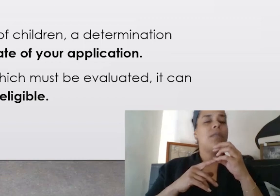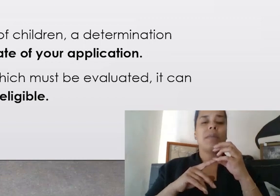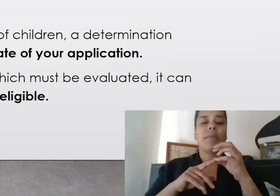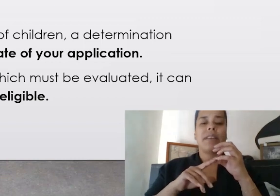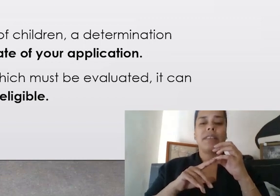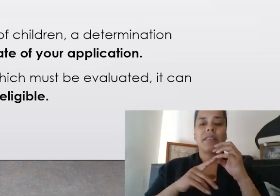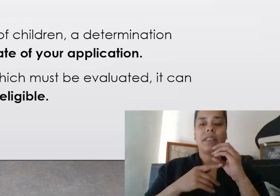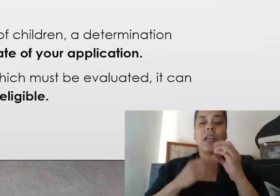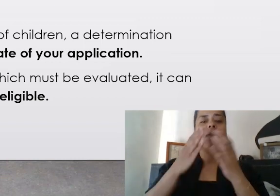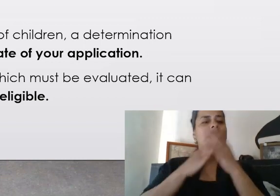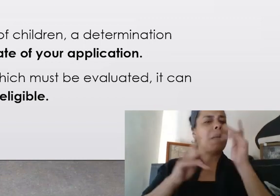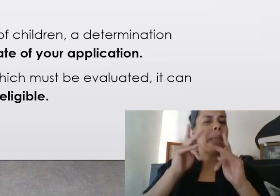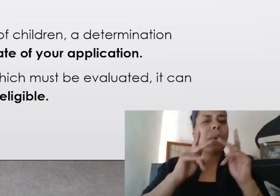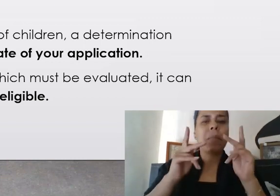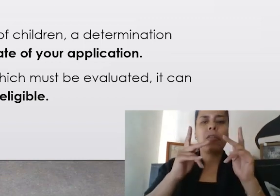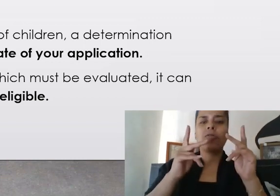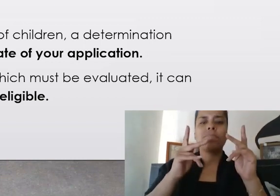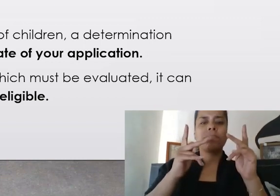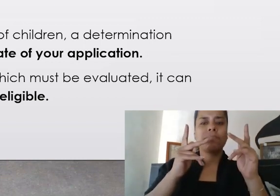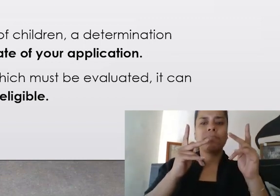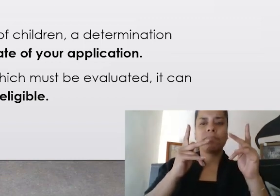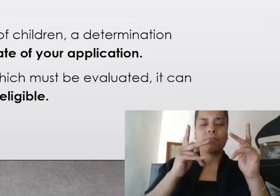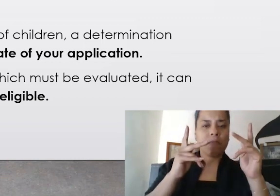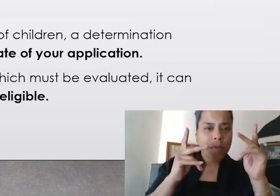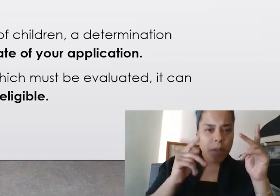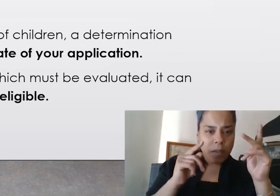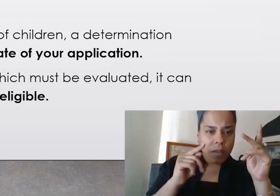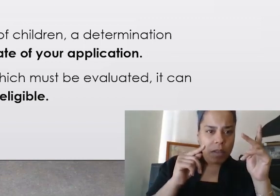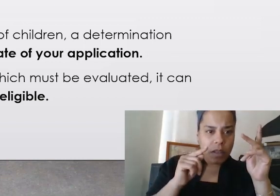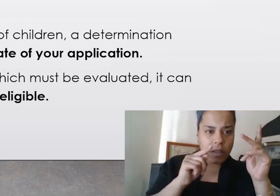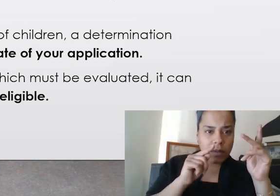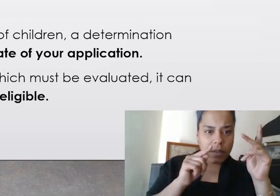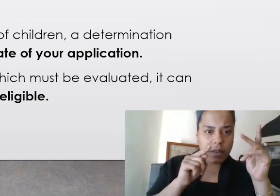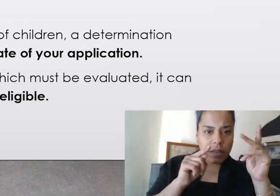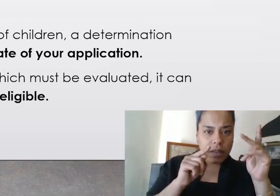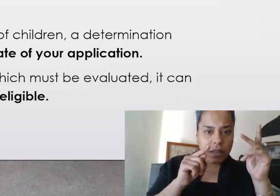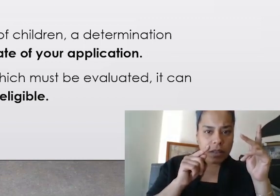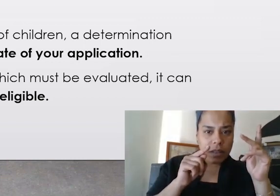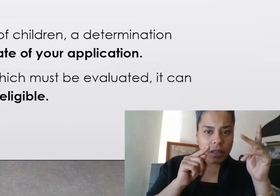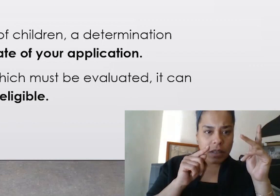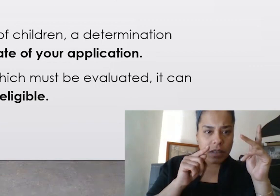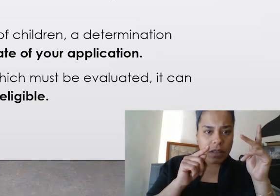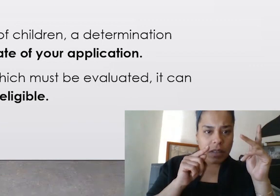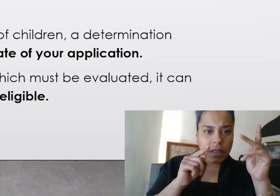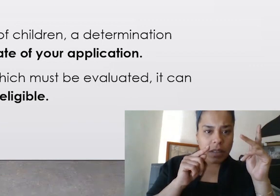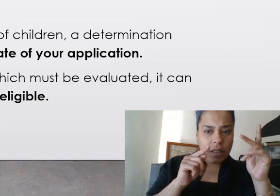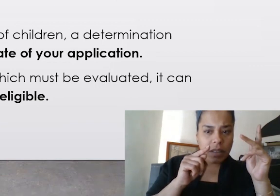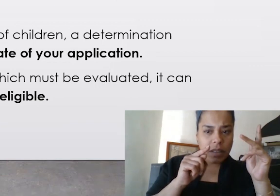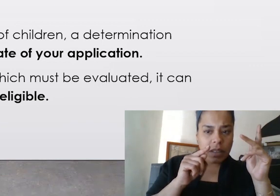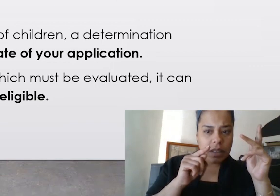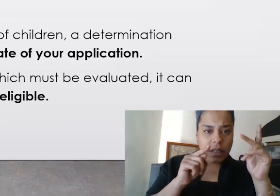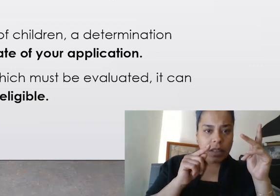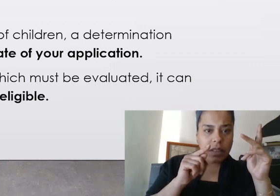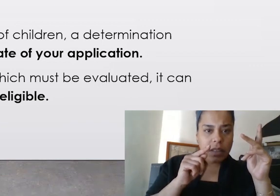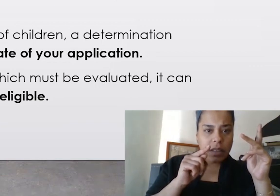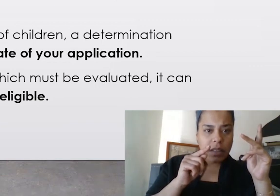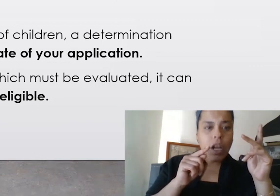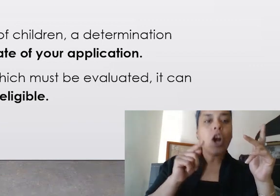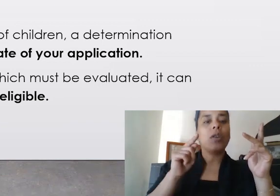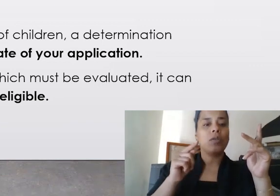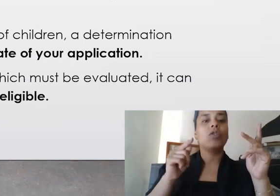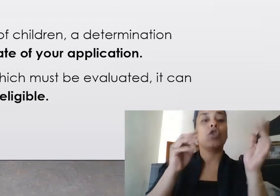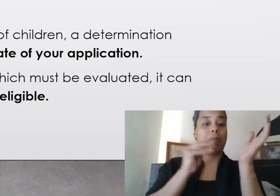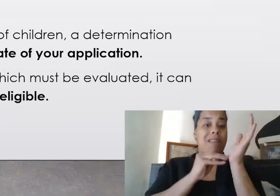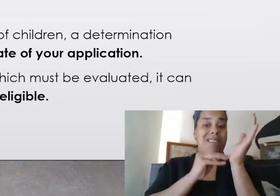order for individuals to get their eligibility letter, okay? So